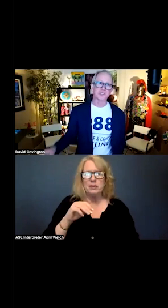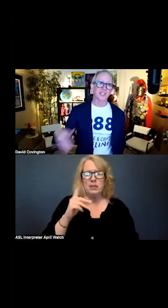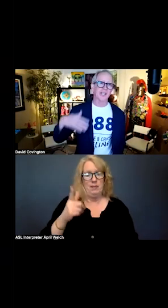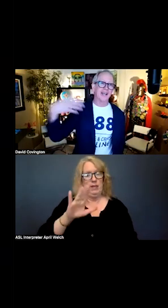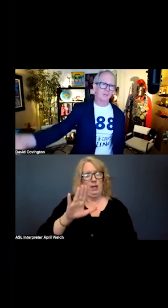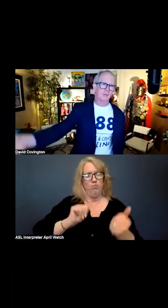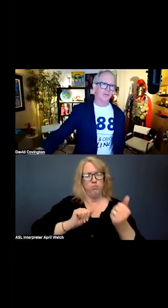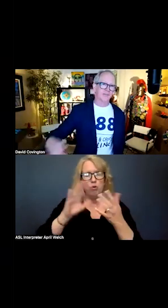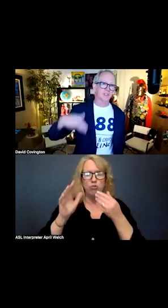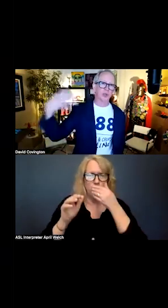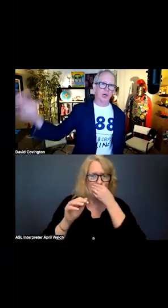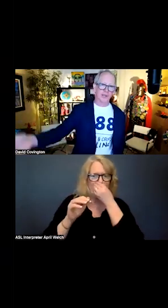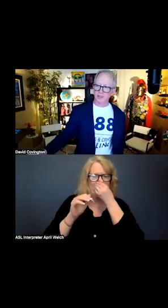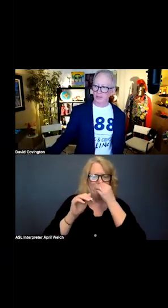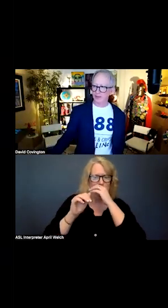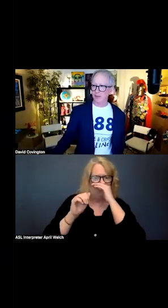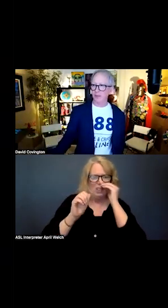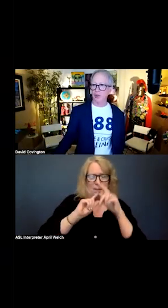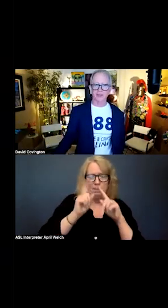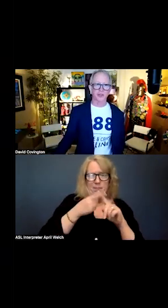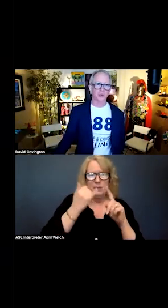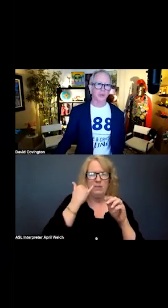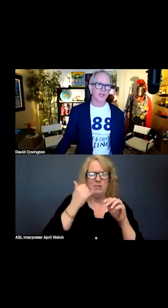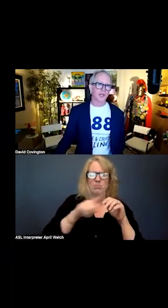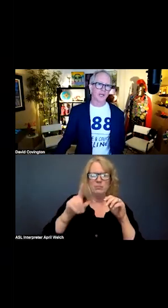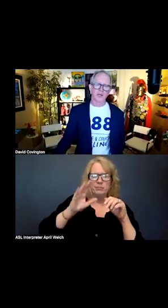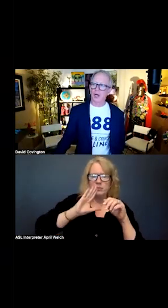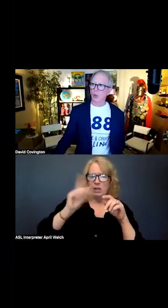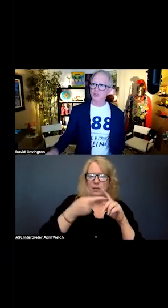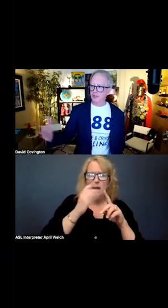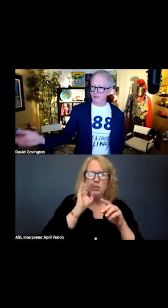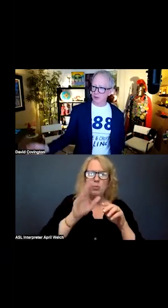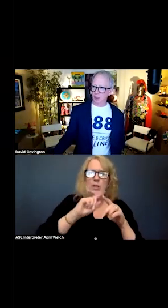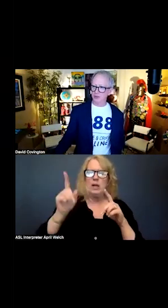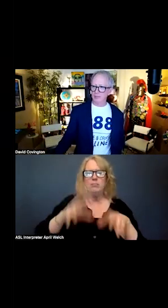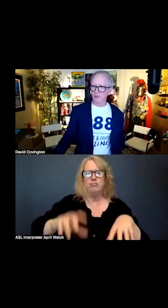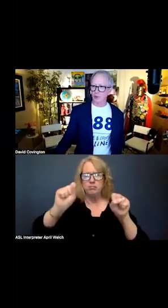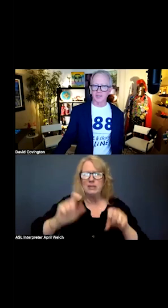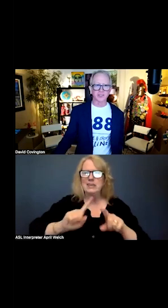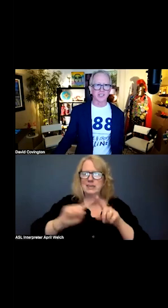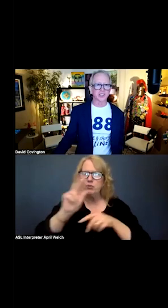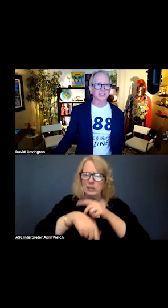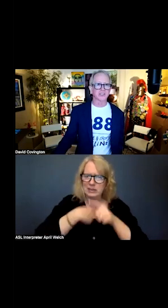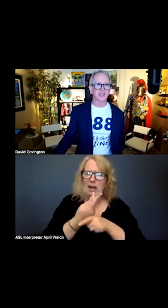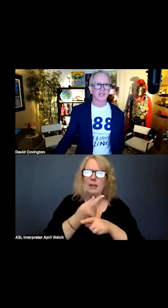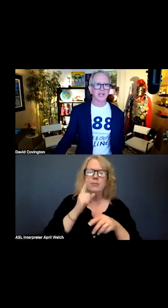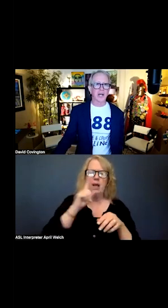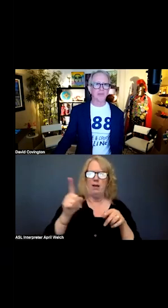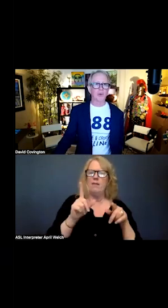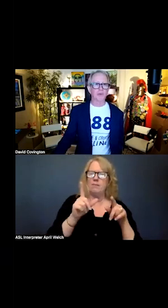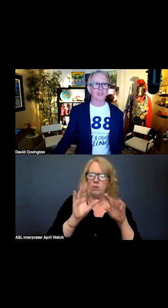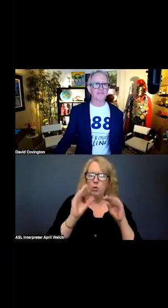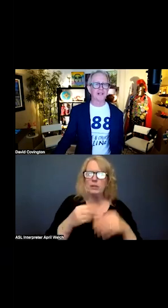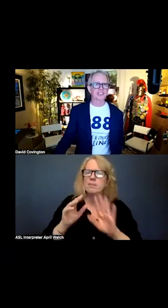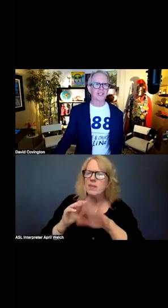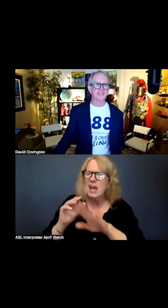approach, which they now have as a product that they market to a host of different types of organizations. April,